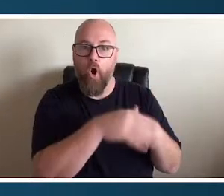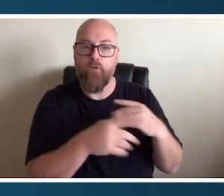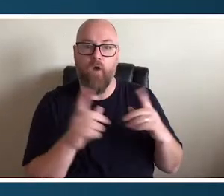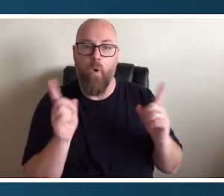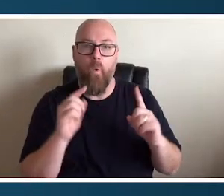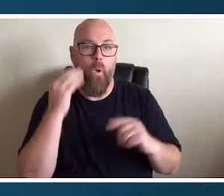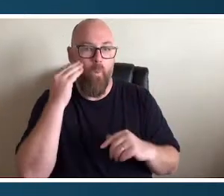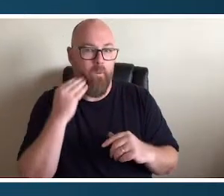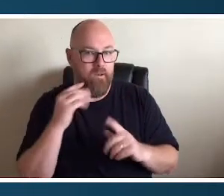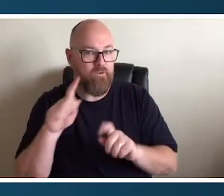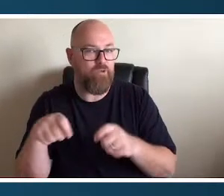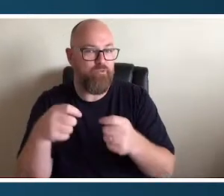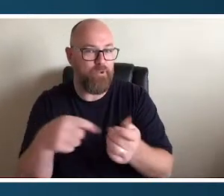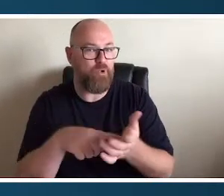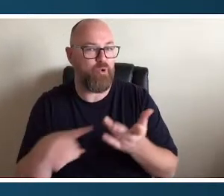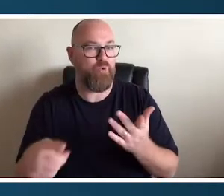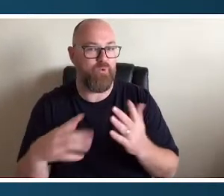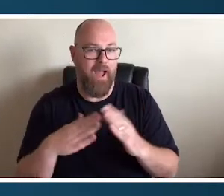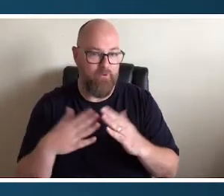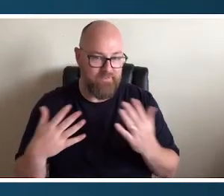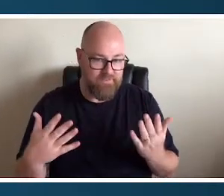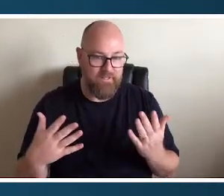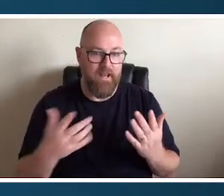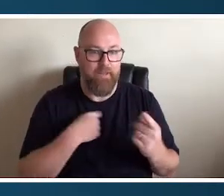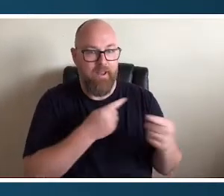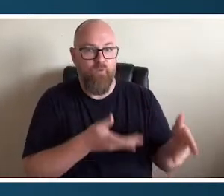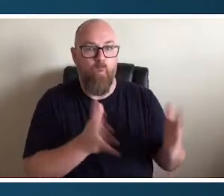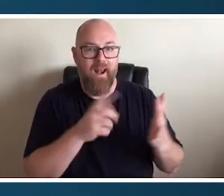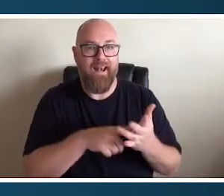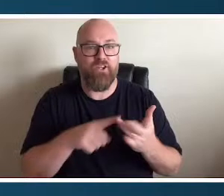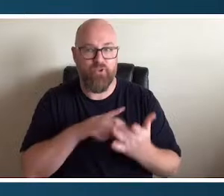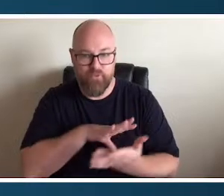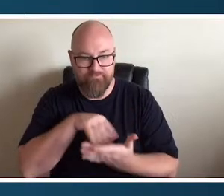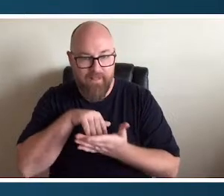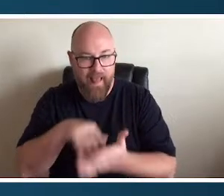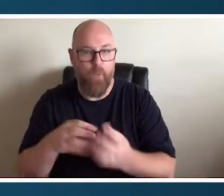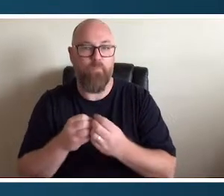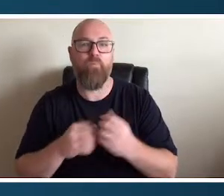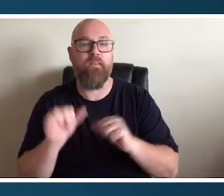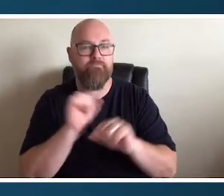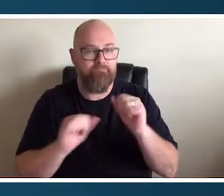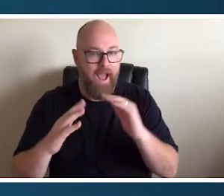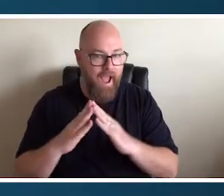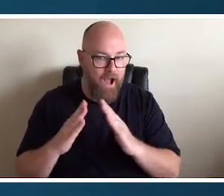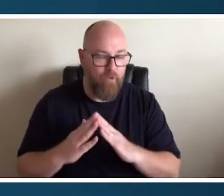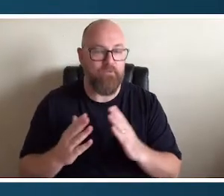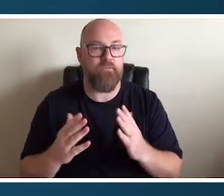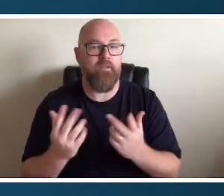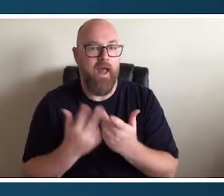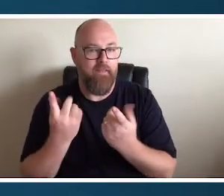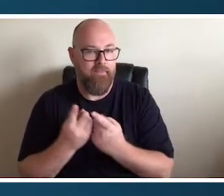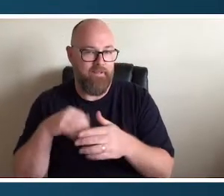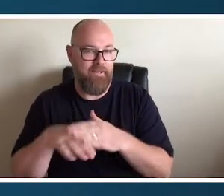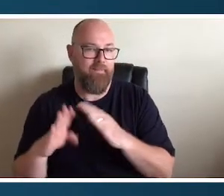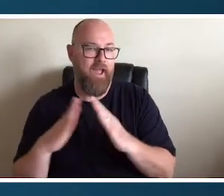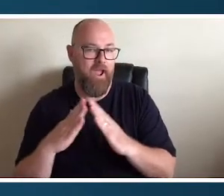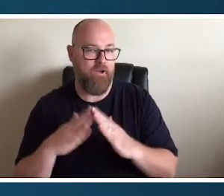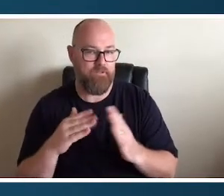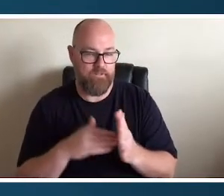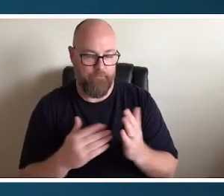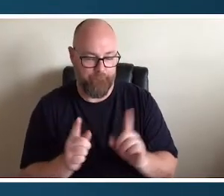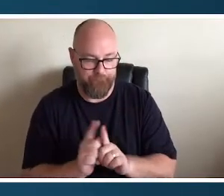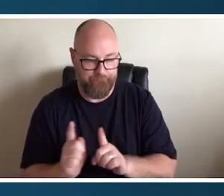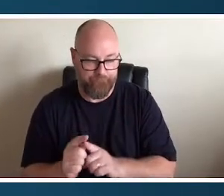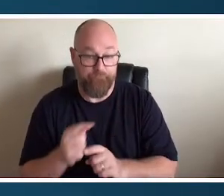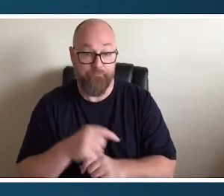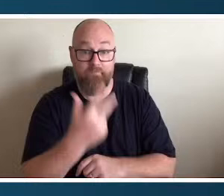of their wife and their spouse and increase their willingness to contribute to household chores when they return home as well. And about 81%